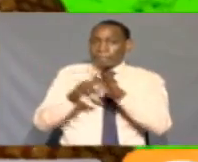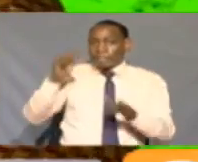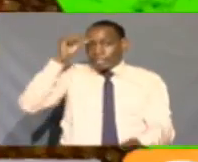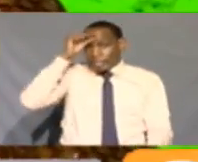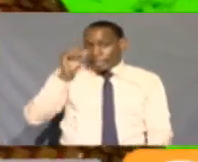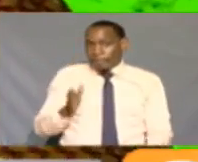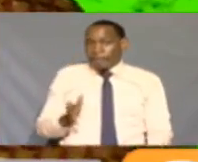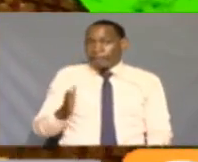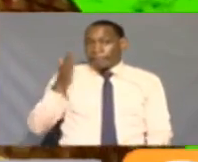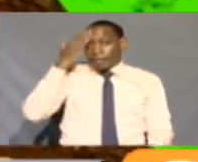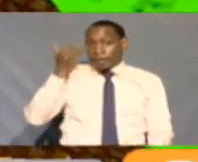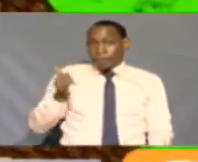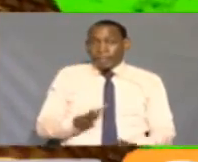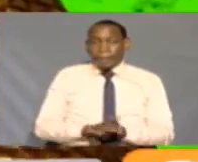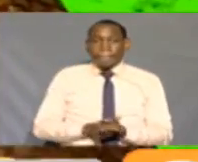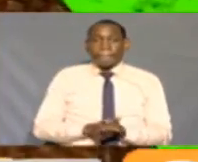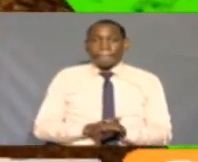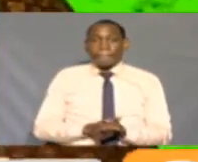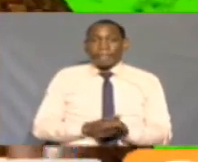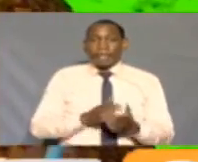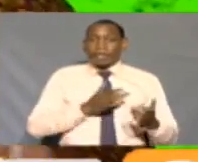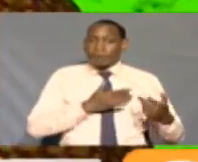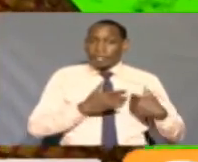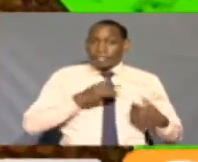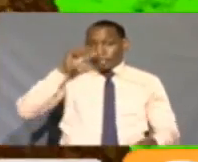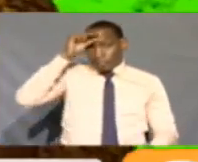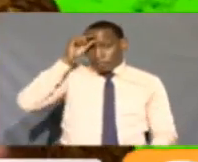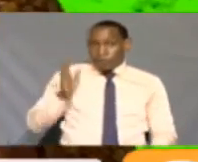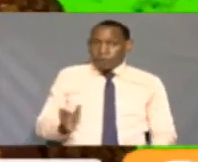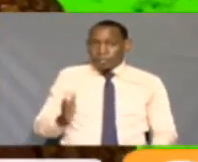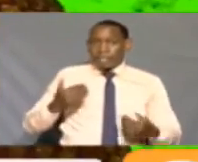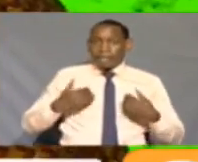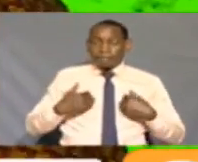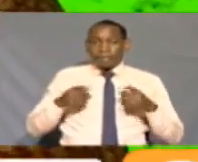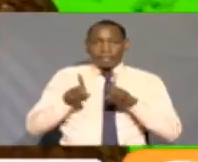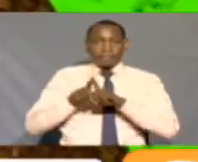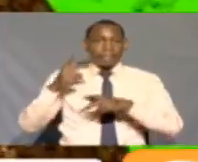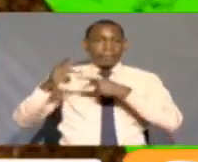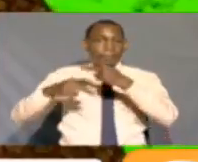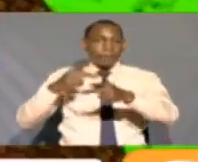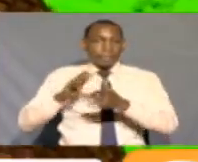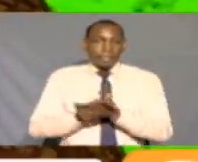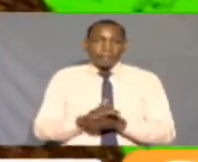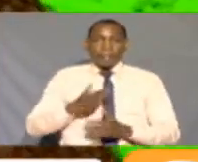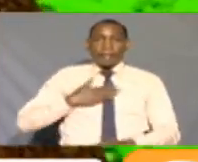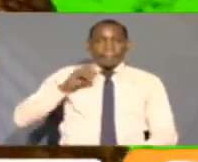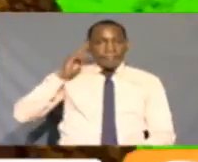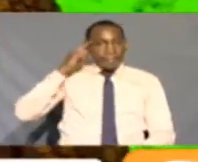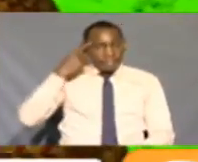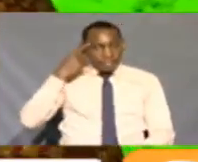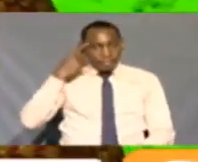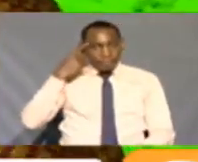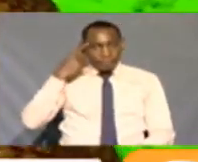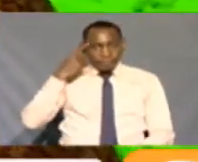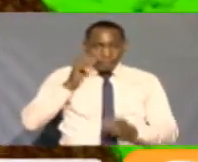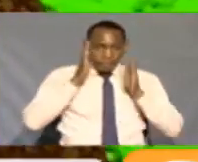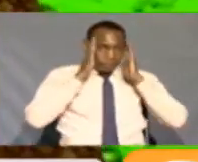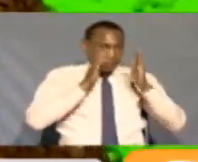governor because of the concerns that the governor has in terms of that process. So I think for me, the thing that we